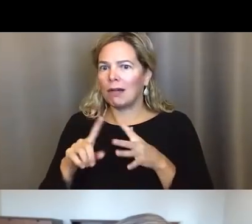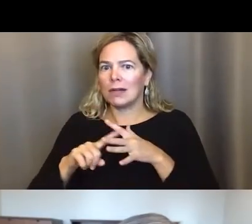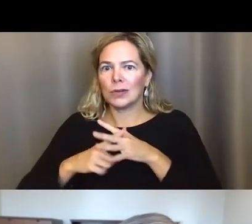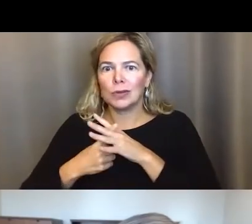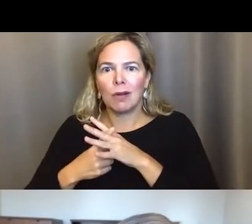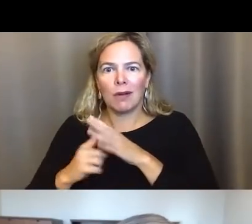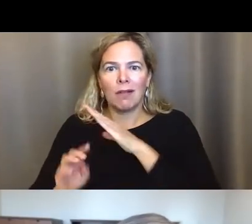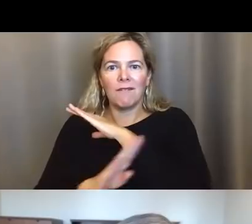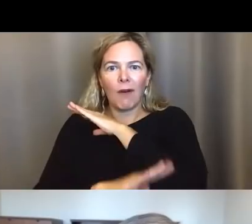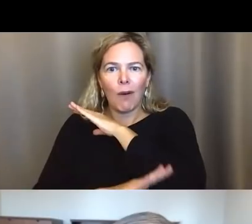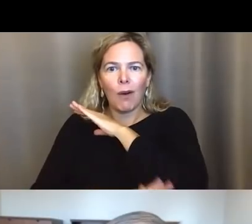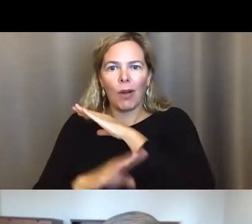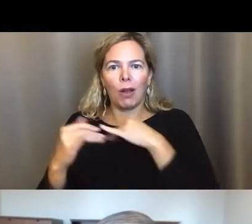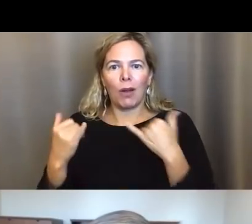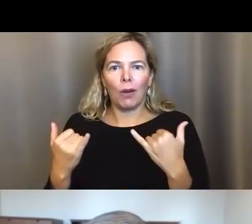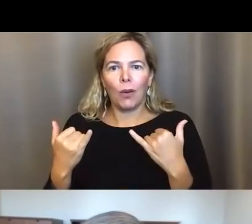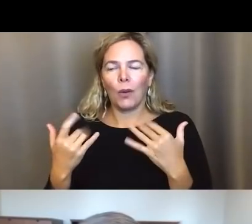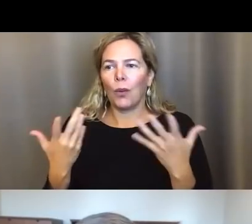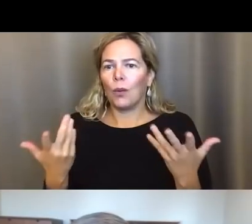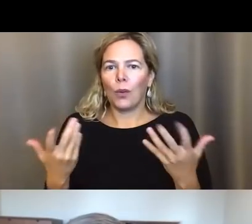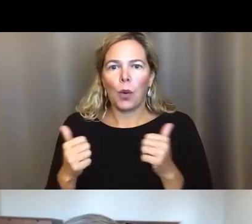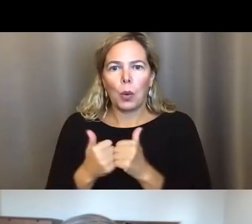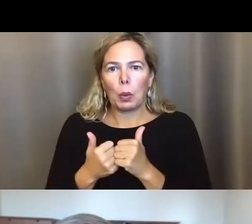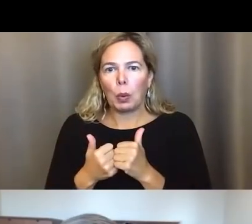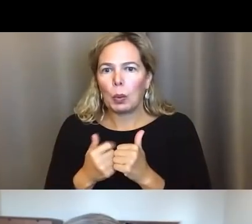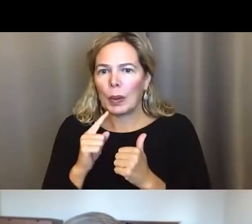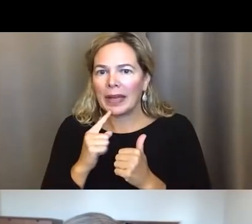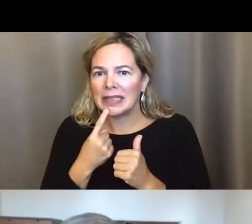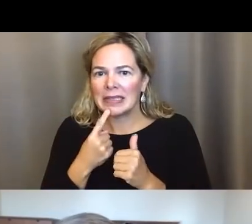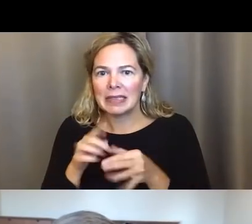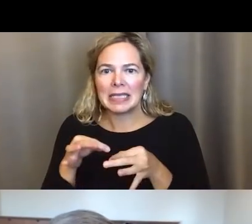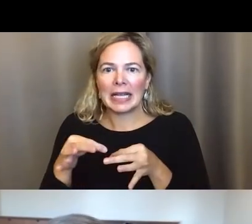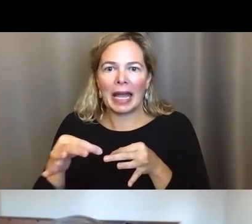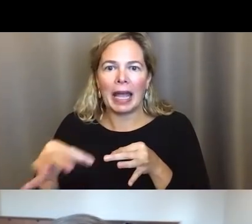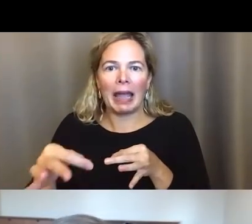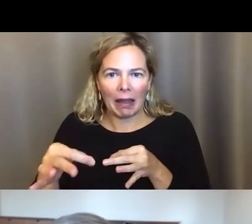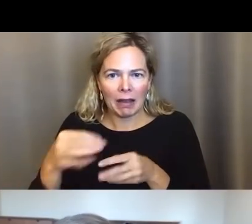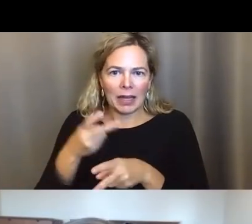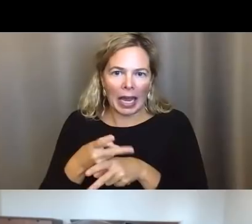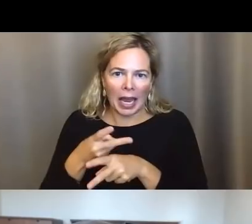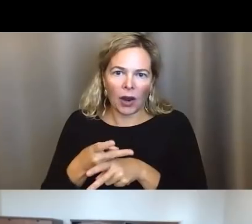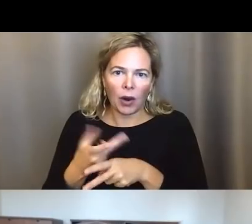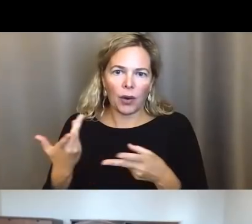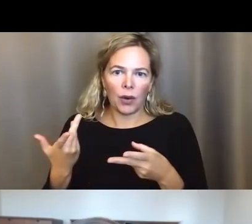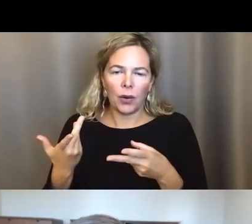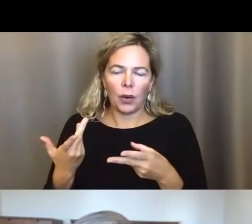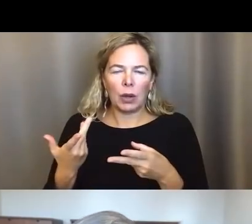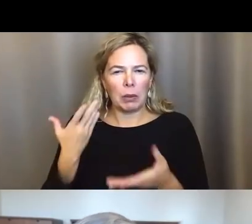with a significant delayed care. As you may recall, at the end of